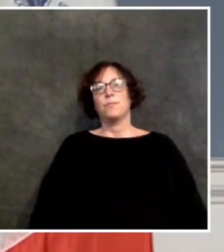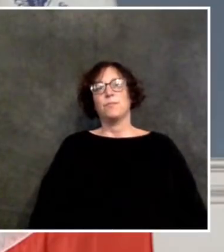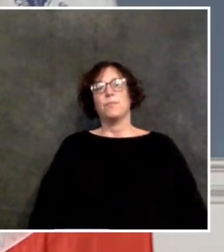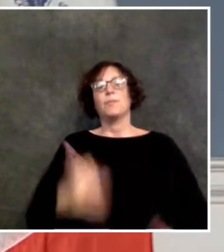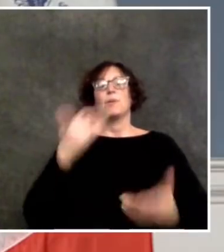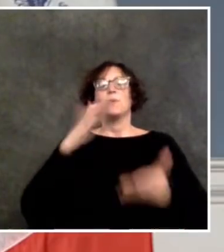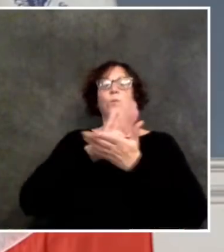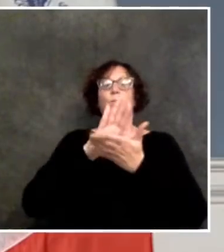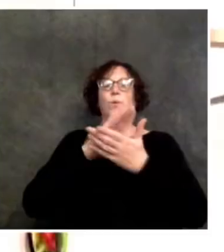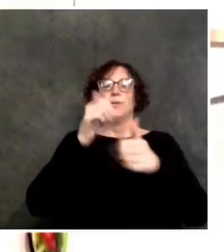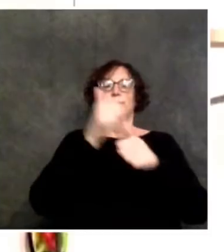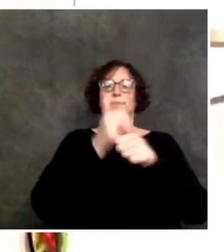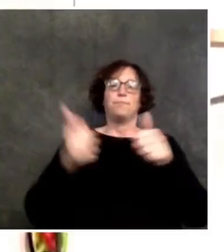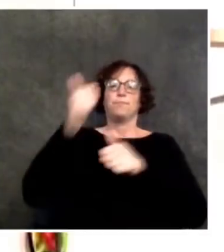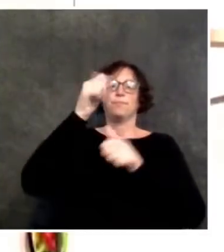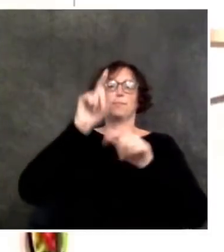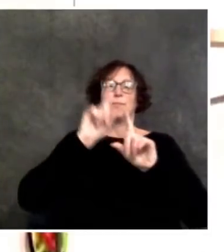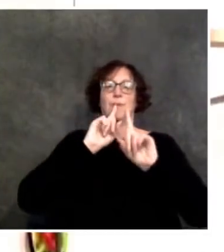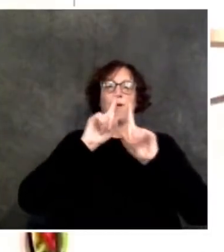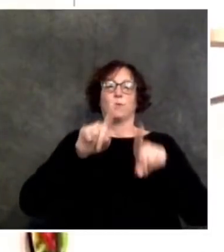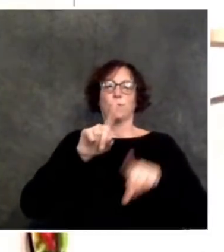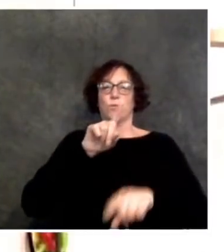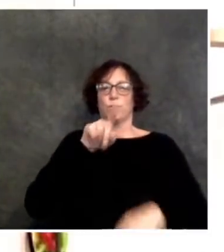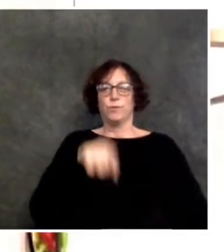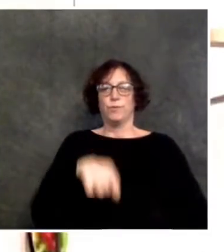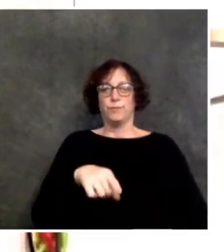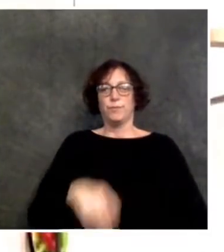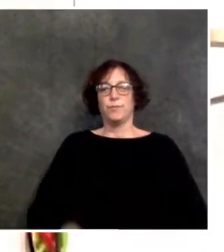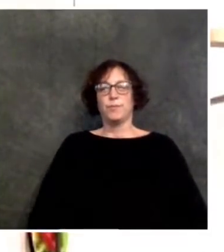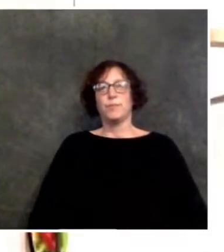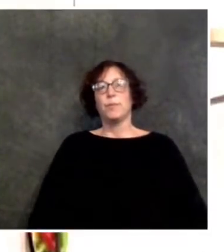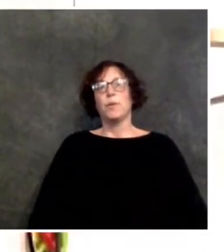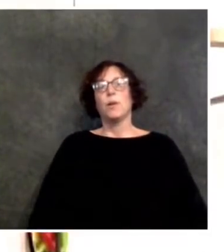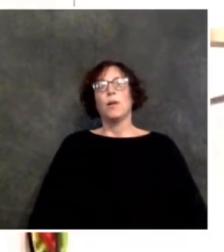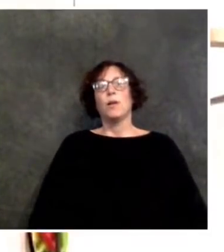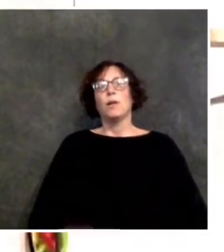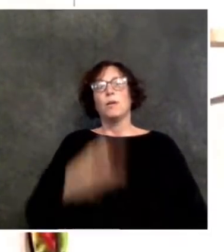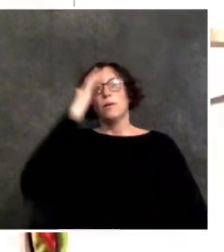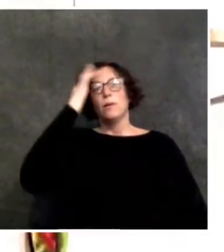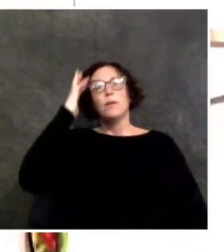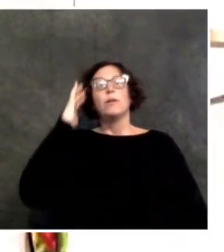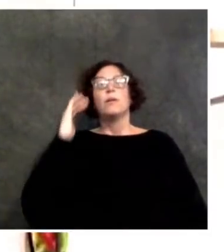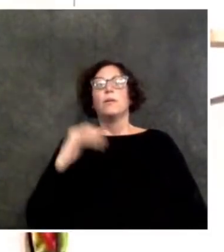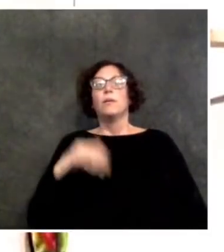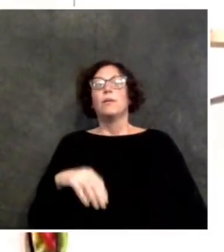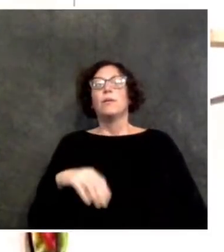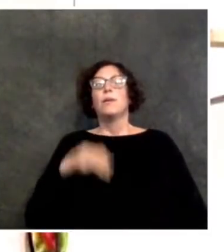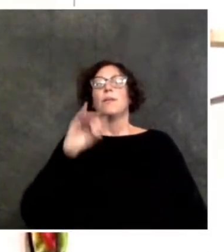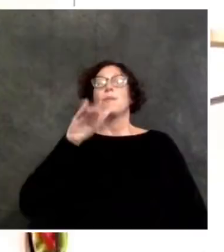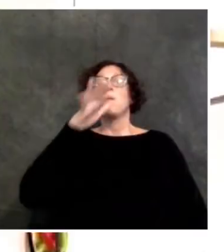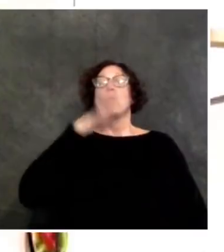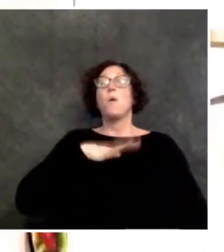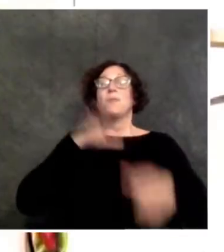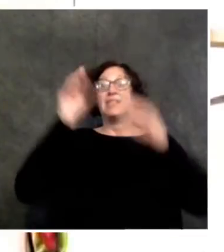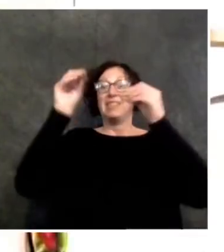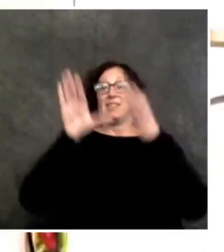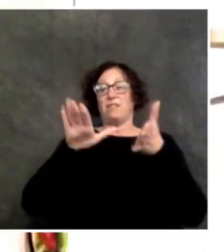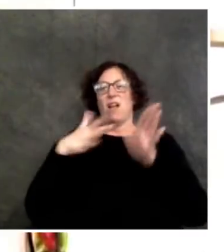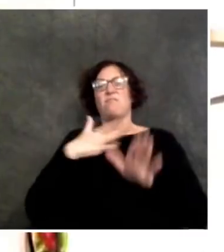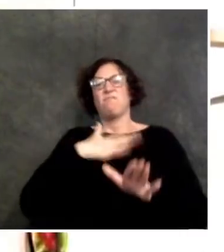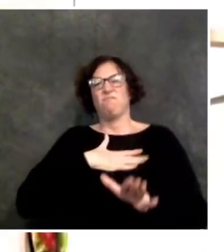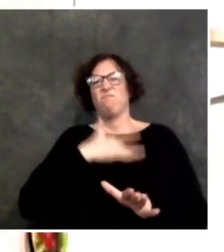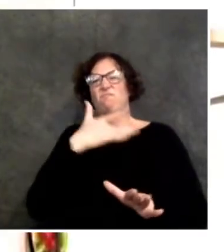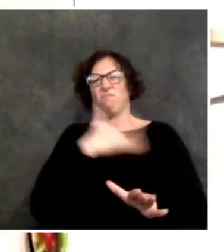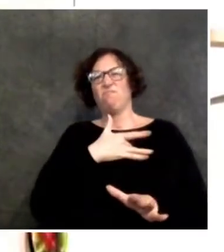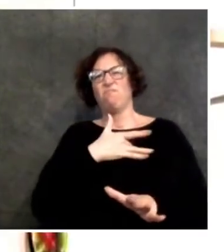a devastating tragedy, and Sandra was a beloved teacher at PS9, and our heart